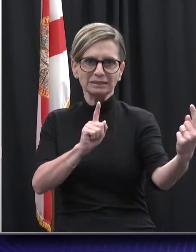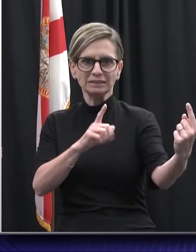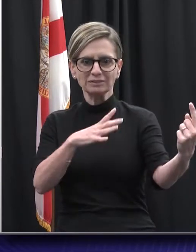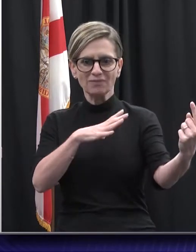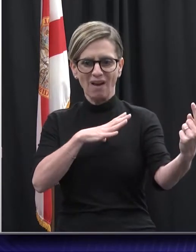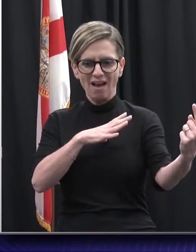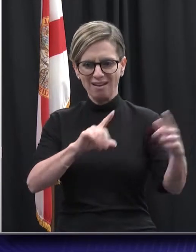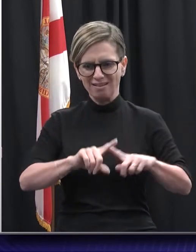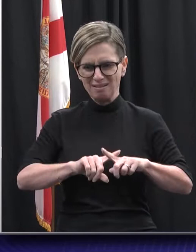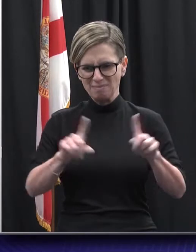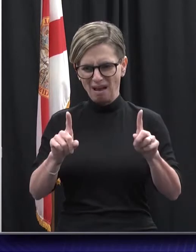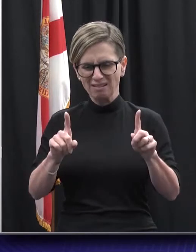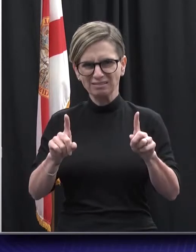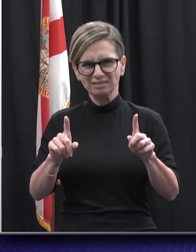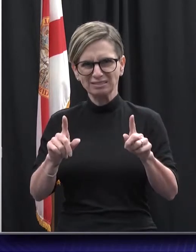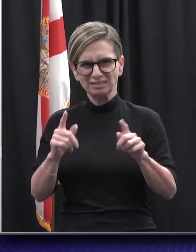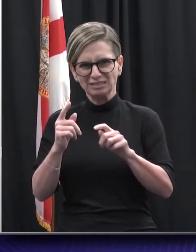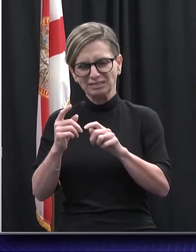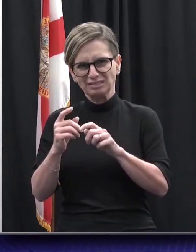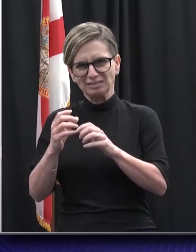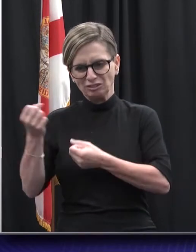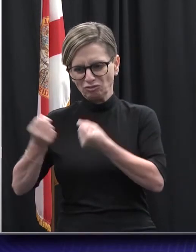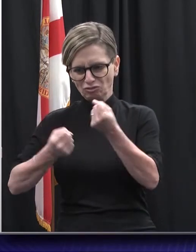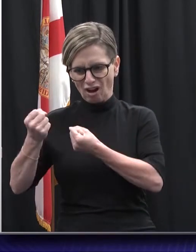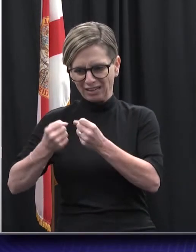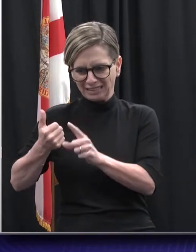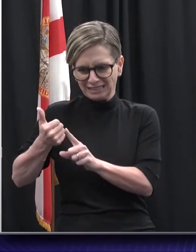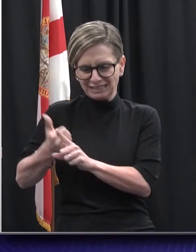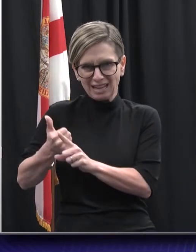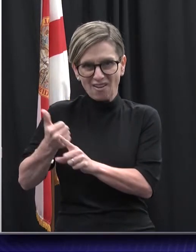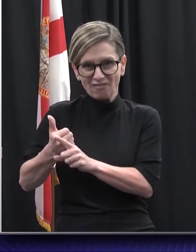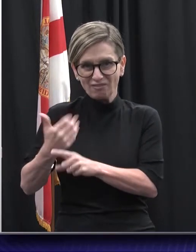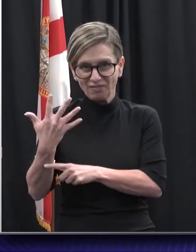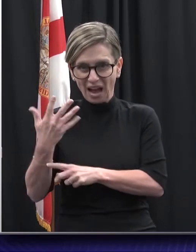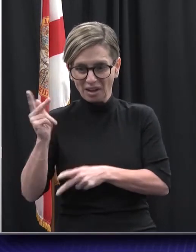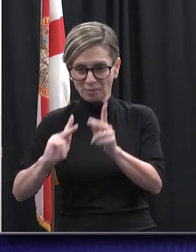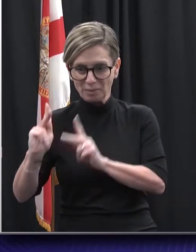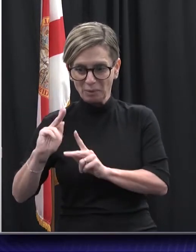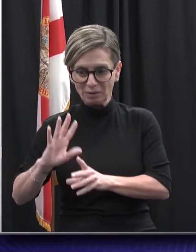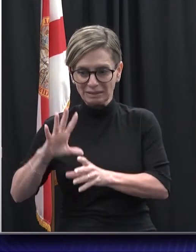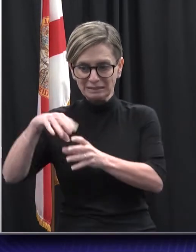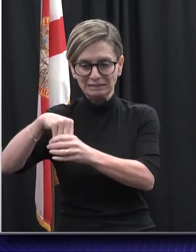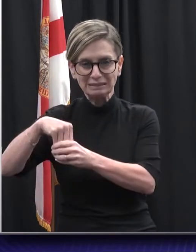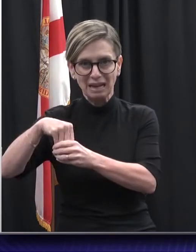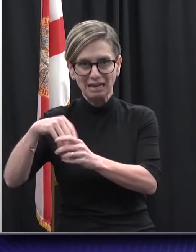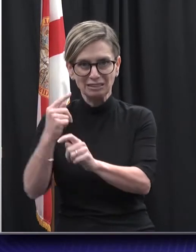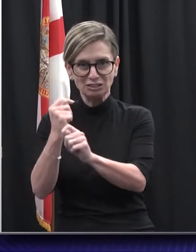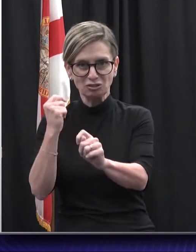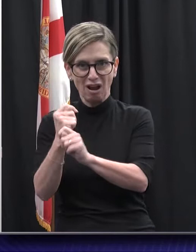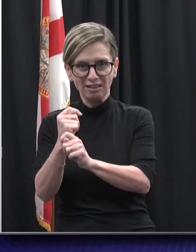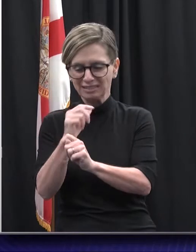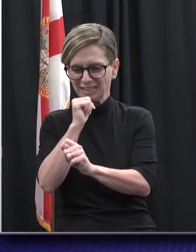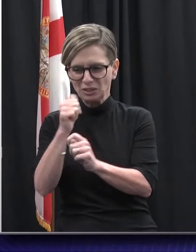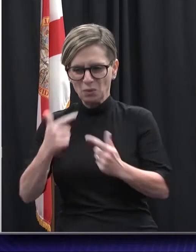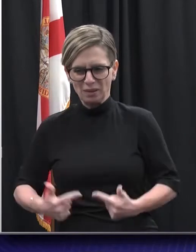from a different household in the same truck sitting next to each other is not so good. So you're going to have to work with us here.